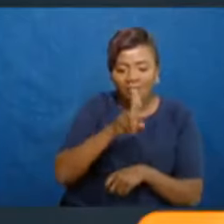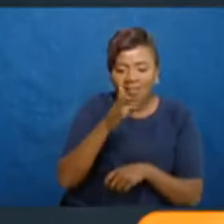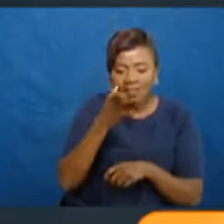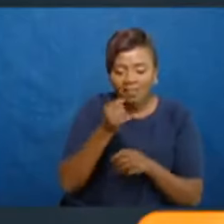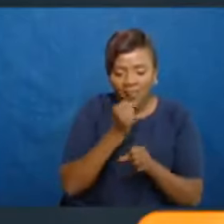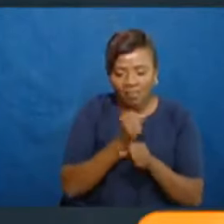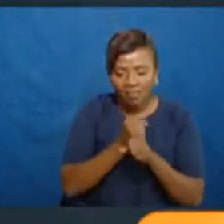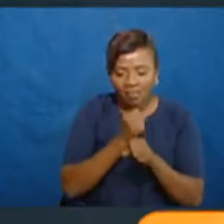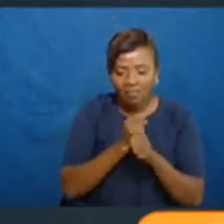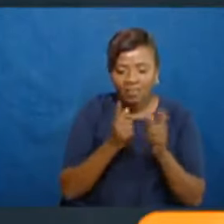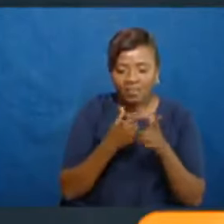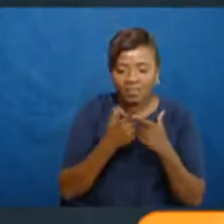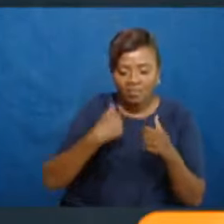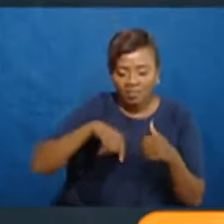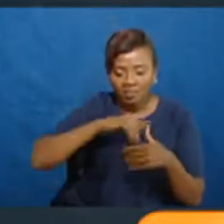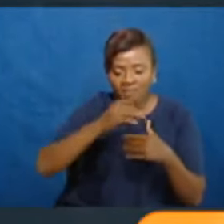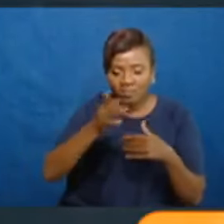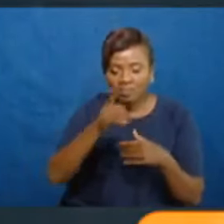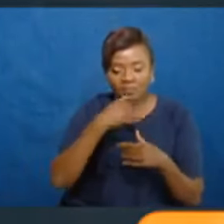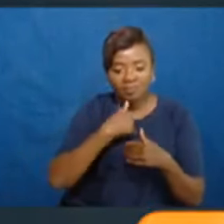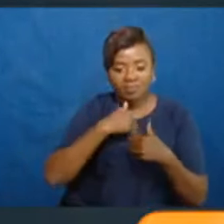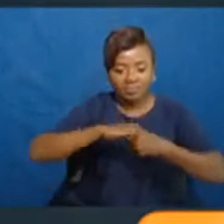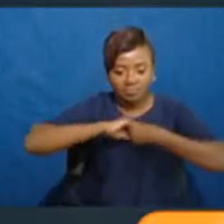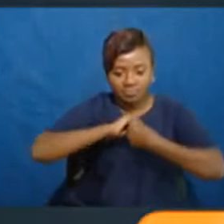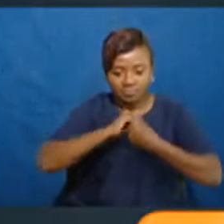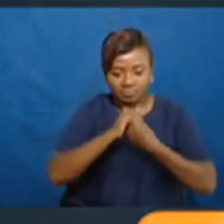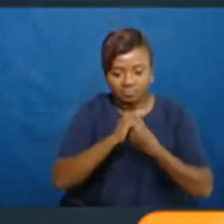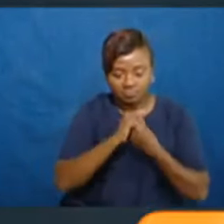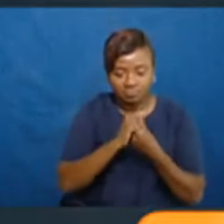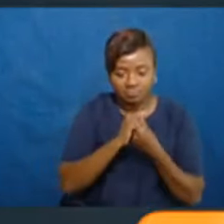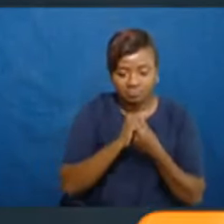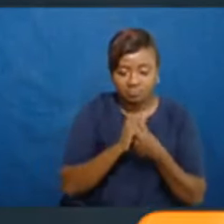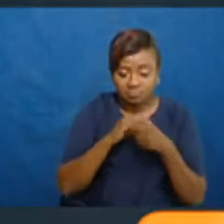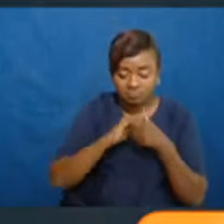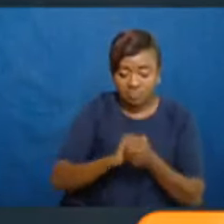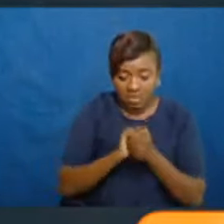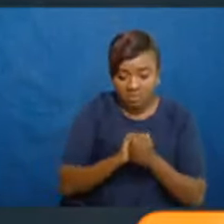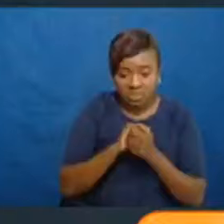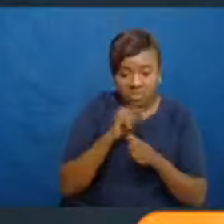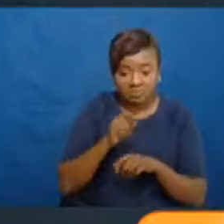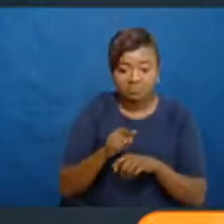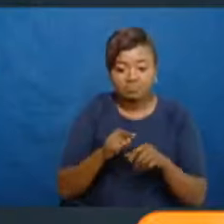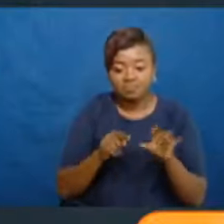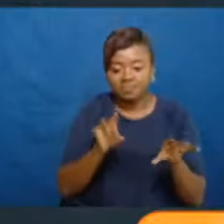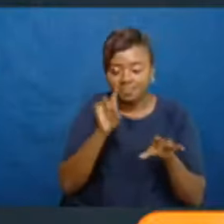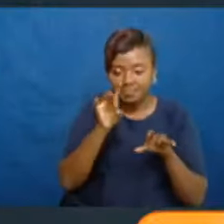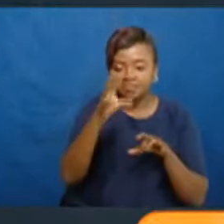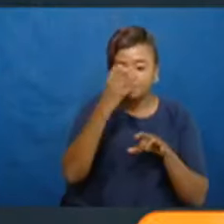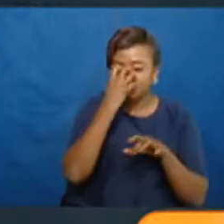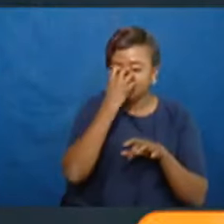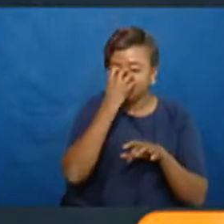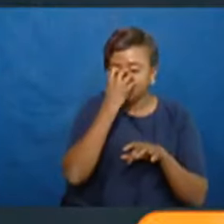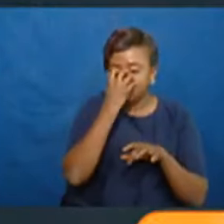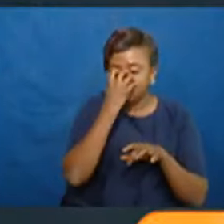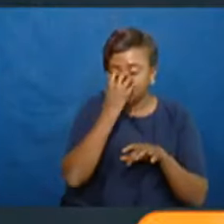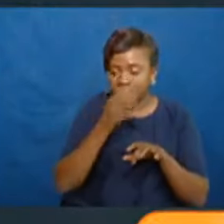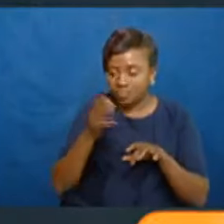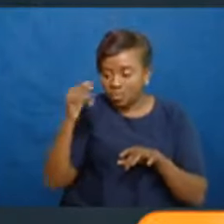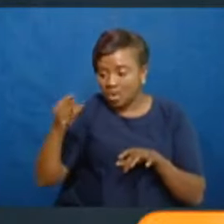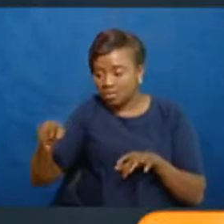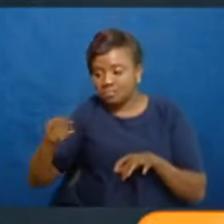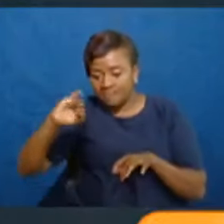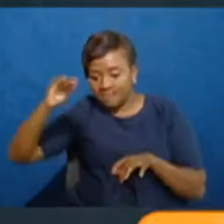reached out, he did a handshake. And what did the handshake do? It displaced the valley, because the